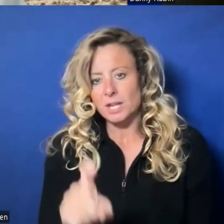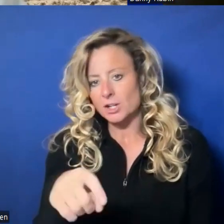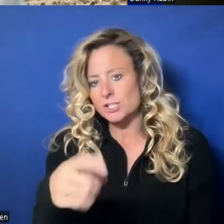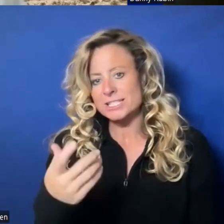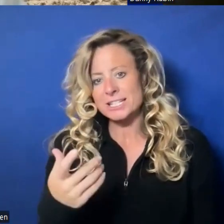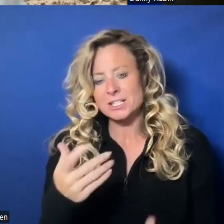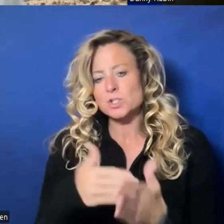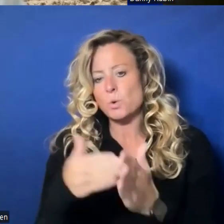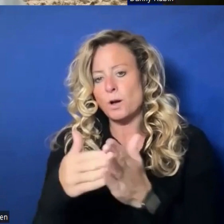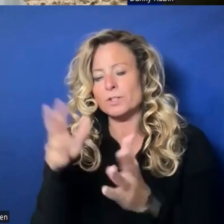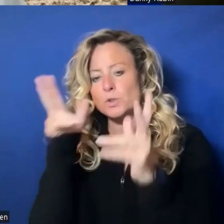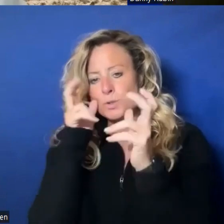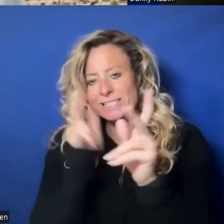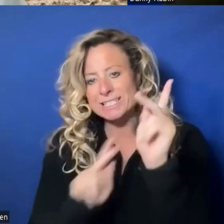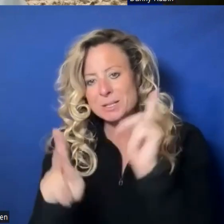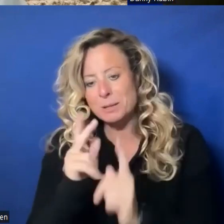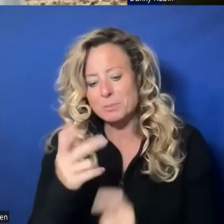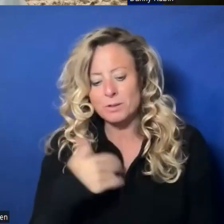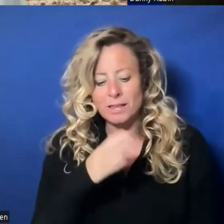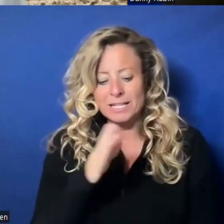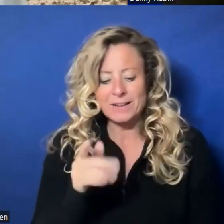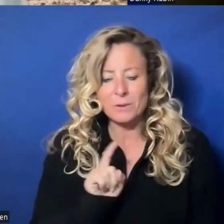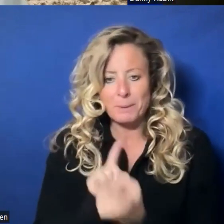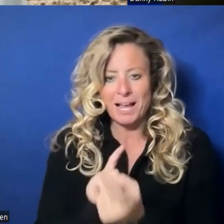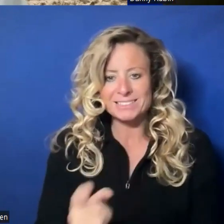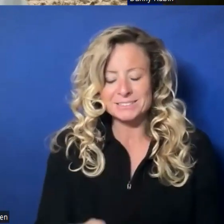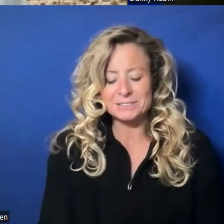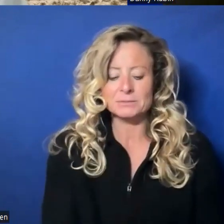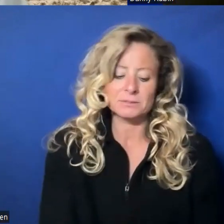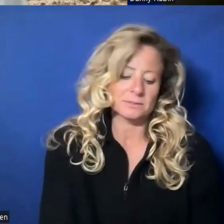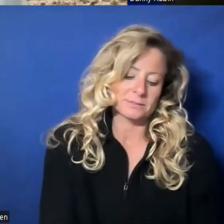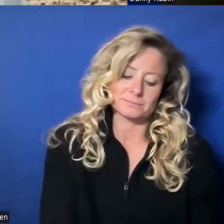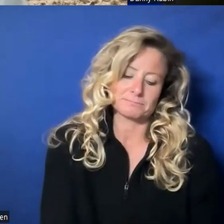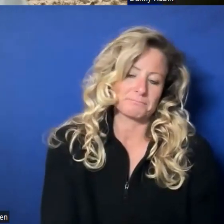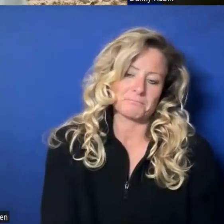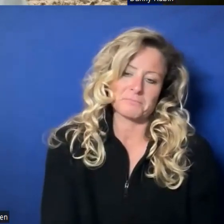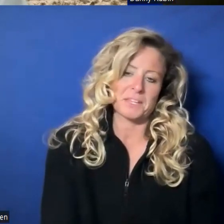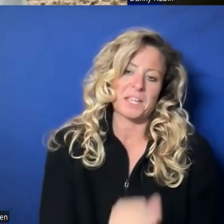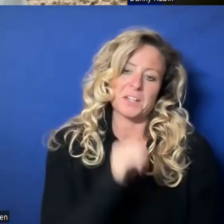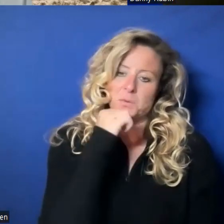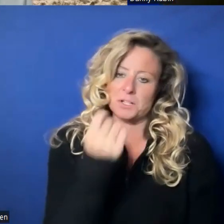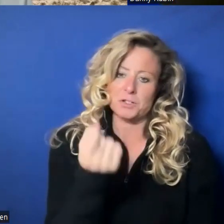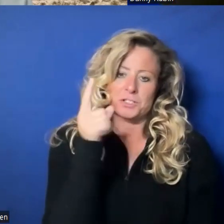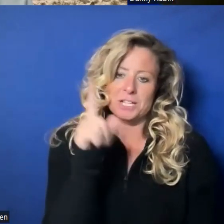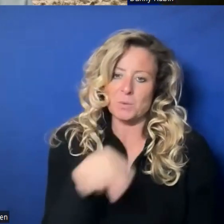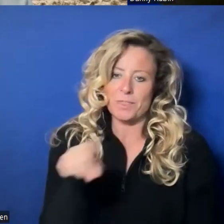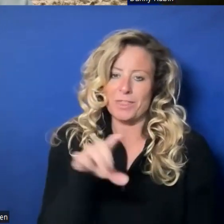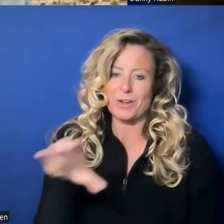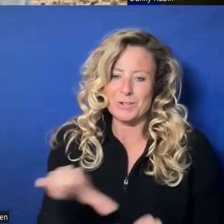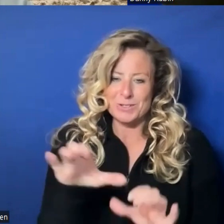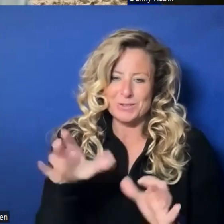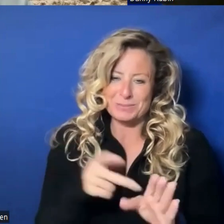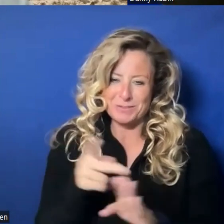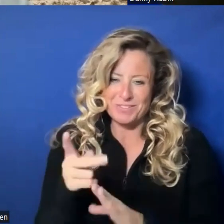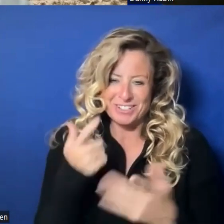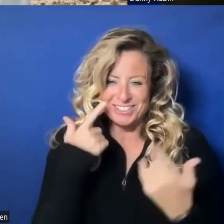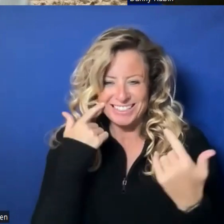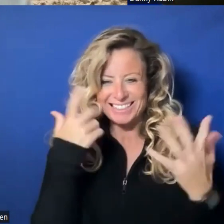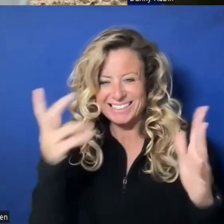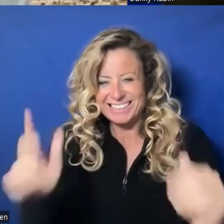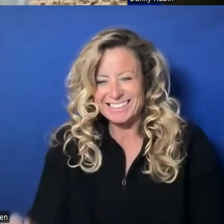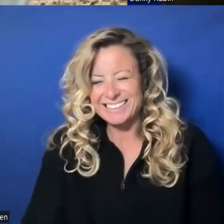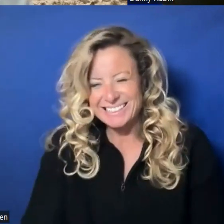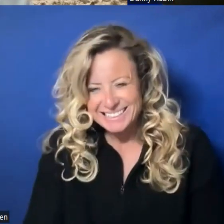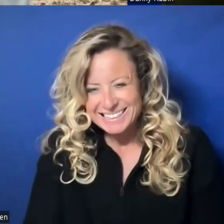to listen to people I never met, and I don't even understand what they are doing professionally, what they are doing.